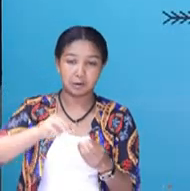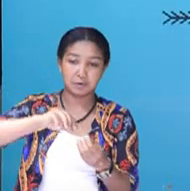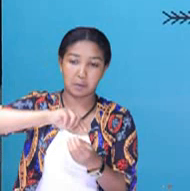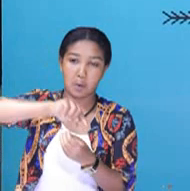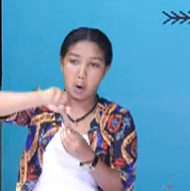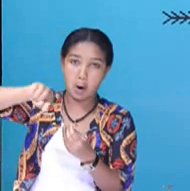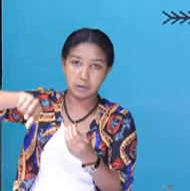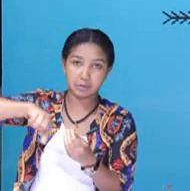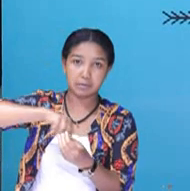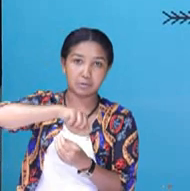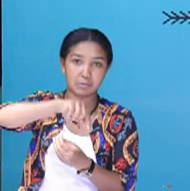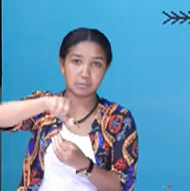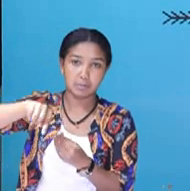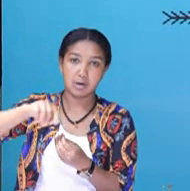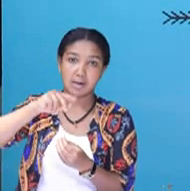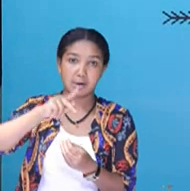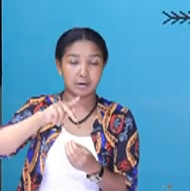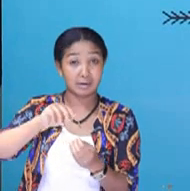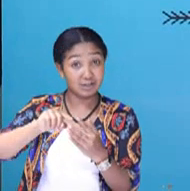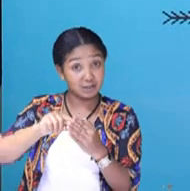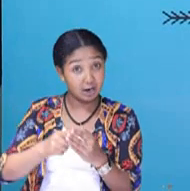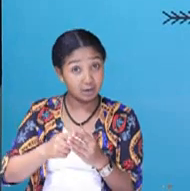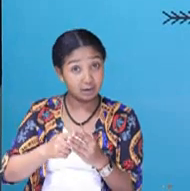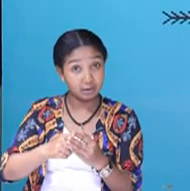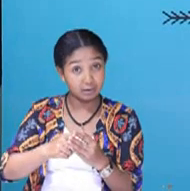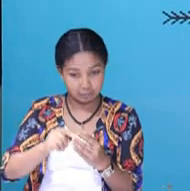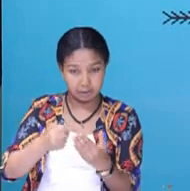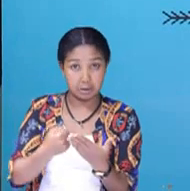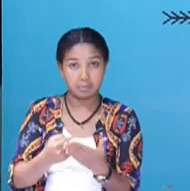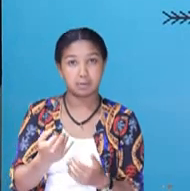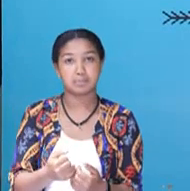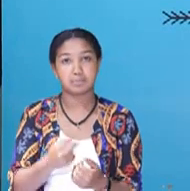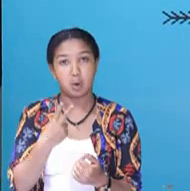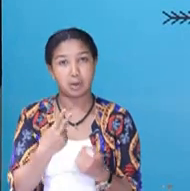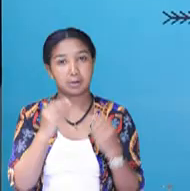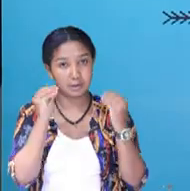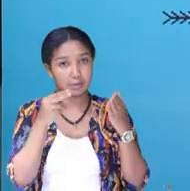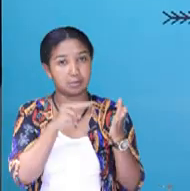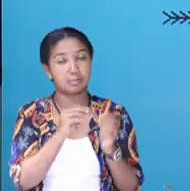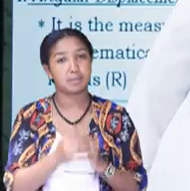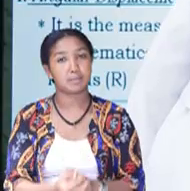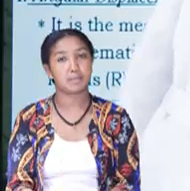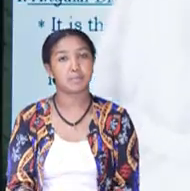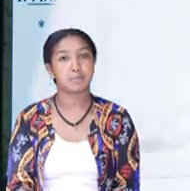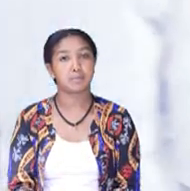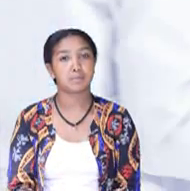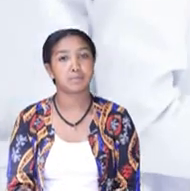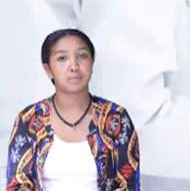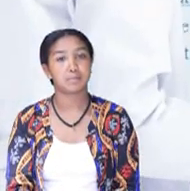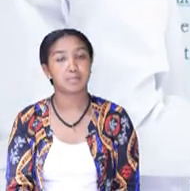rotate and reach here. The point came, initially it was around here, now it reaches here. While